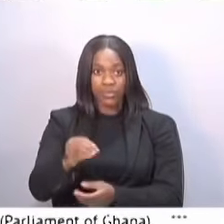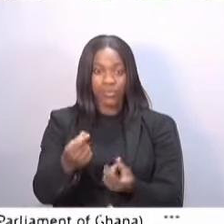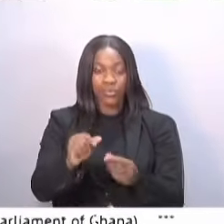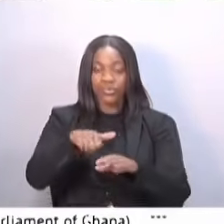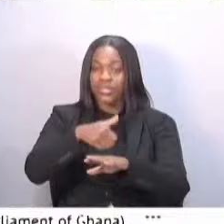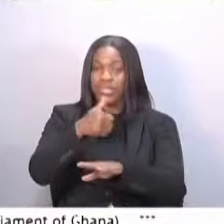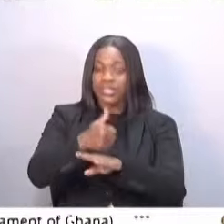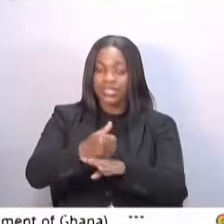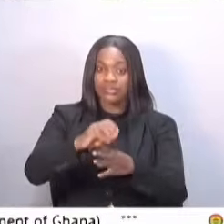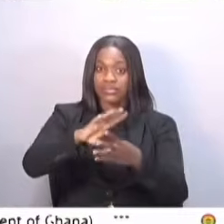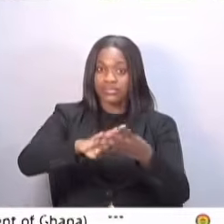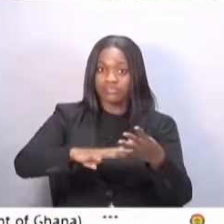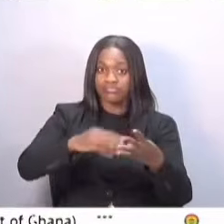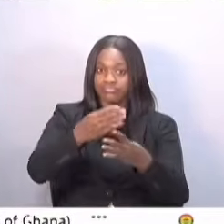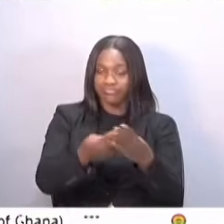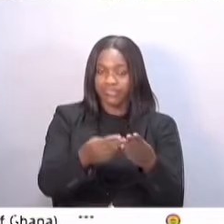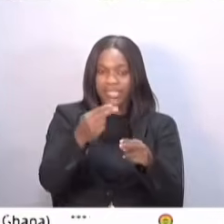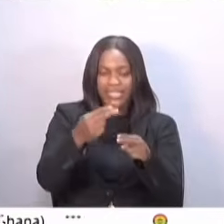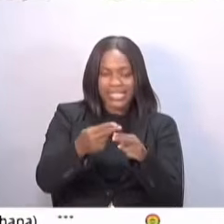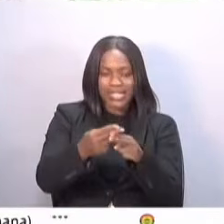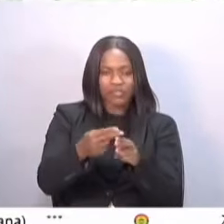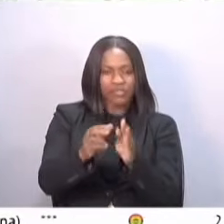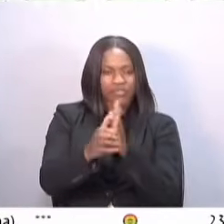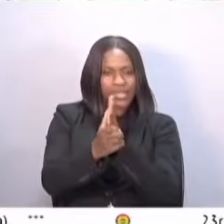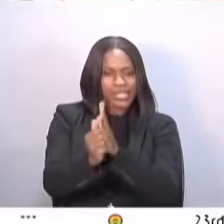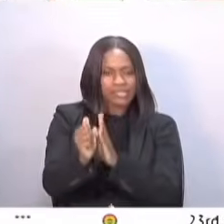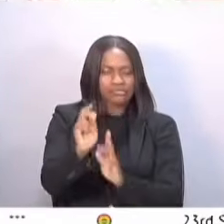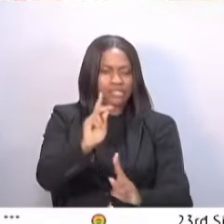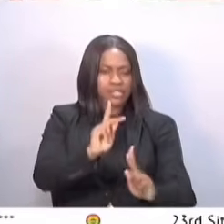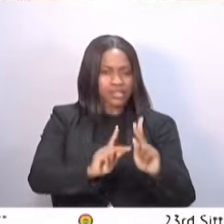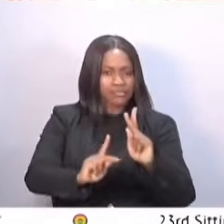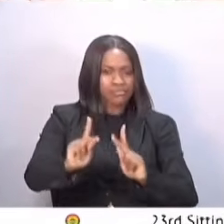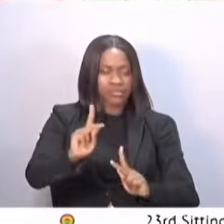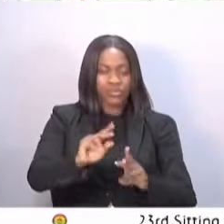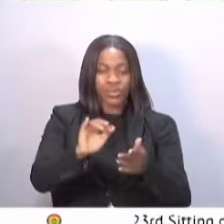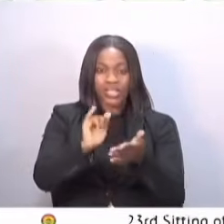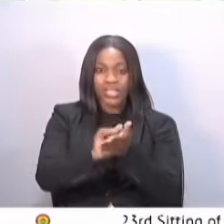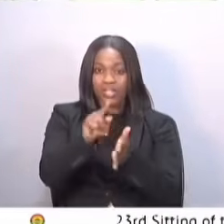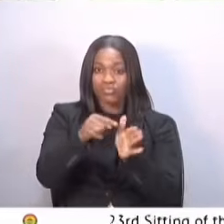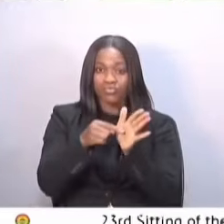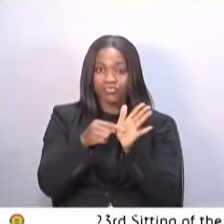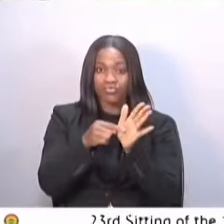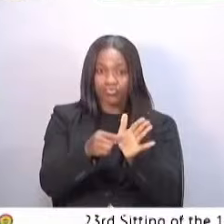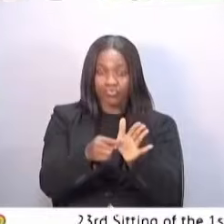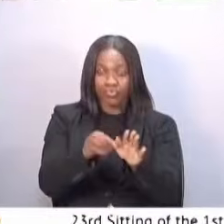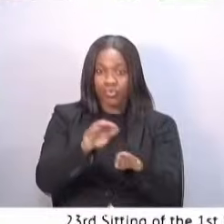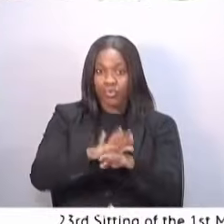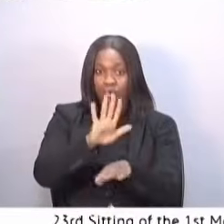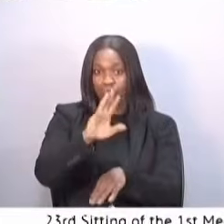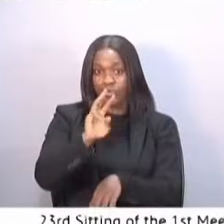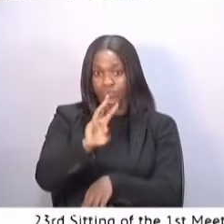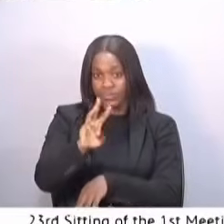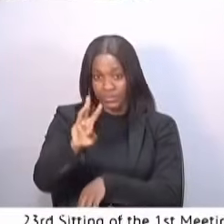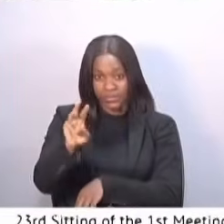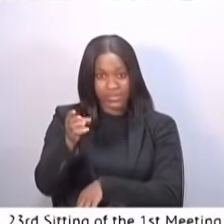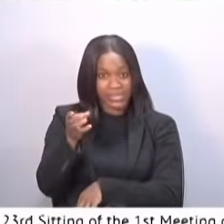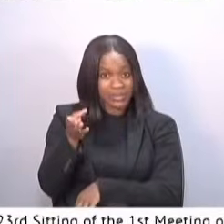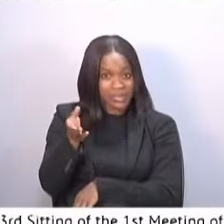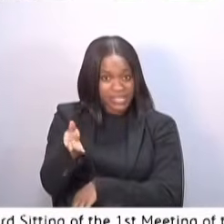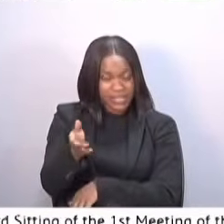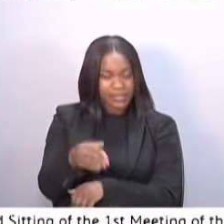established a roster of experts database, which will be published on its website. And I'm